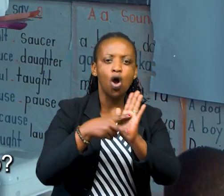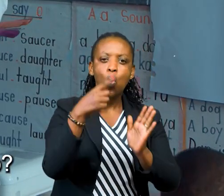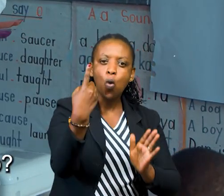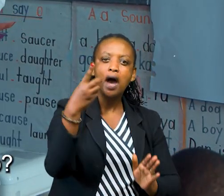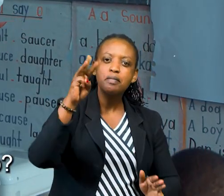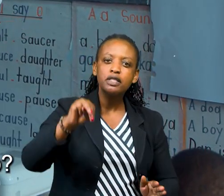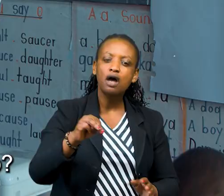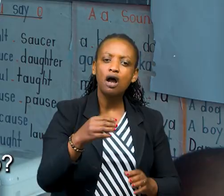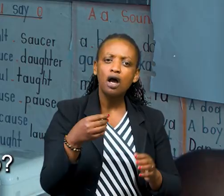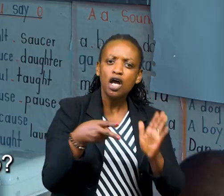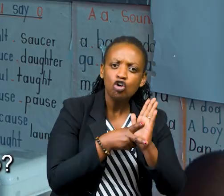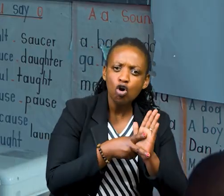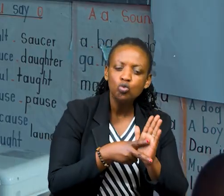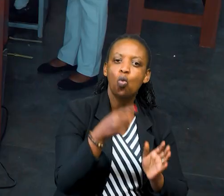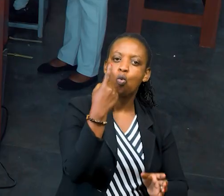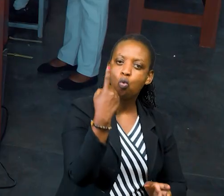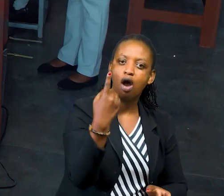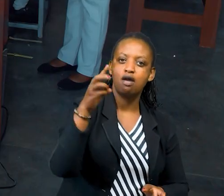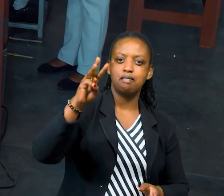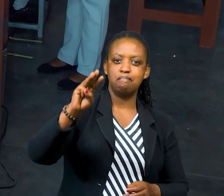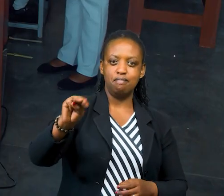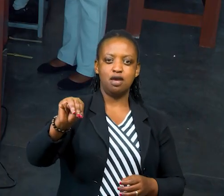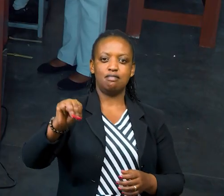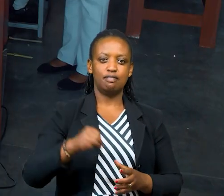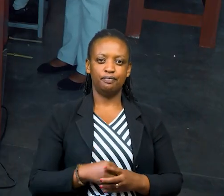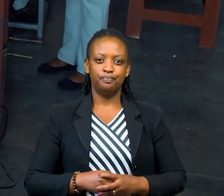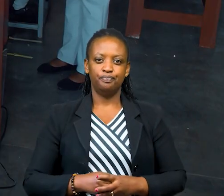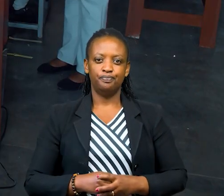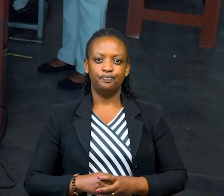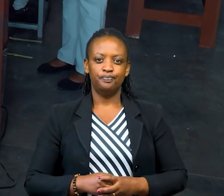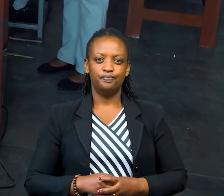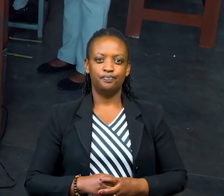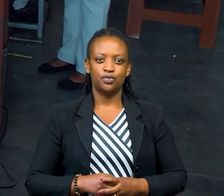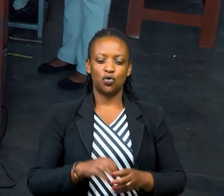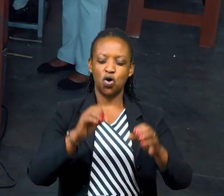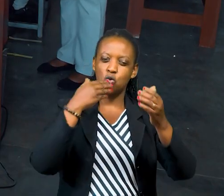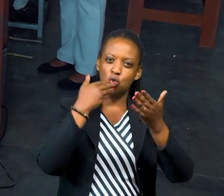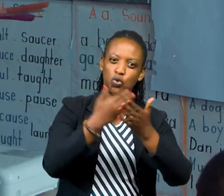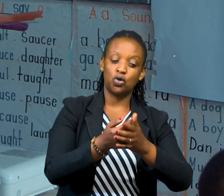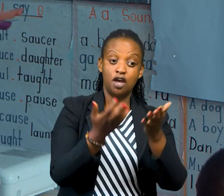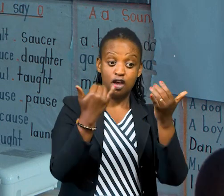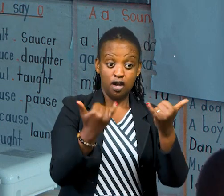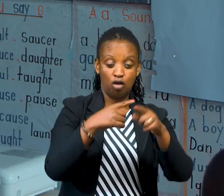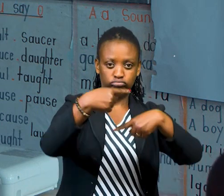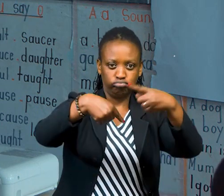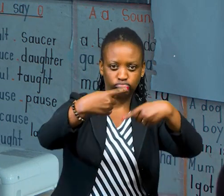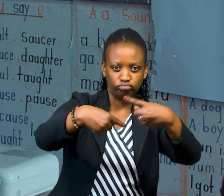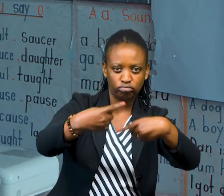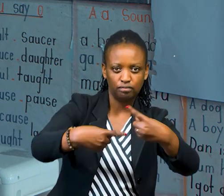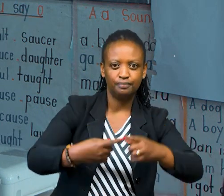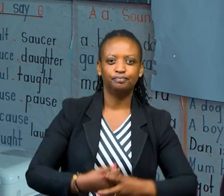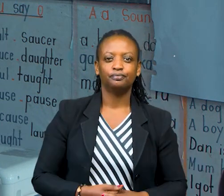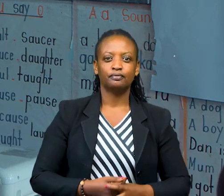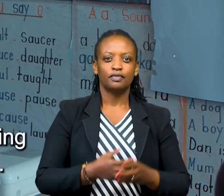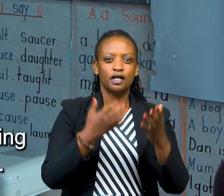equal to 1 meter. They are equal to 1 meter. They are equal to 1 meter. That's so good. Now let's